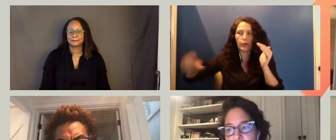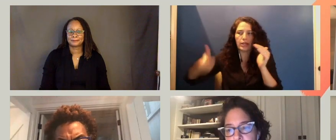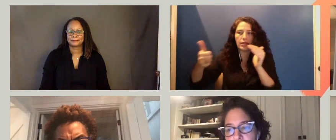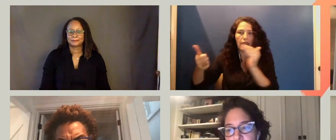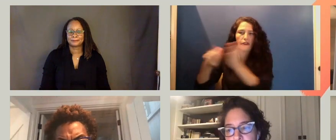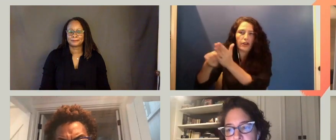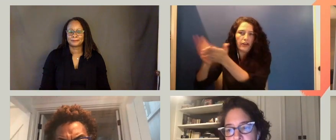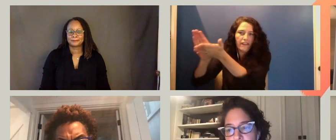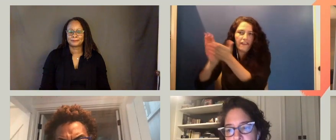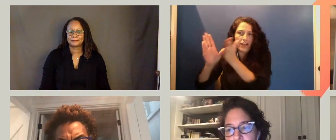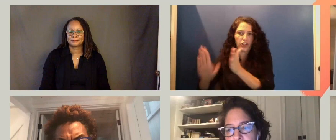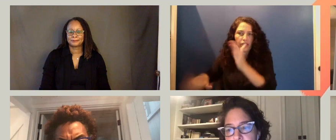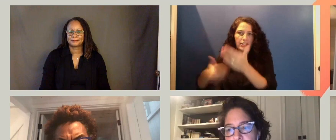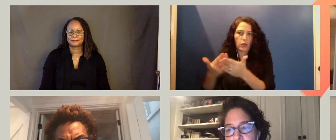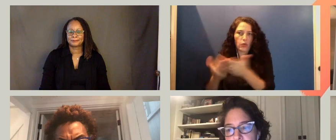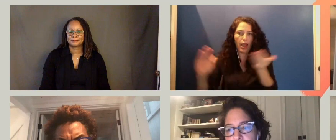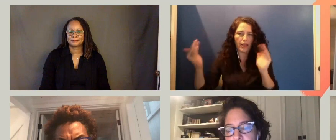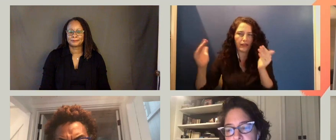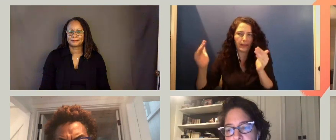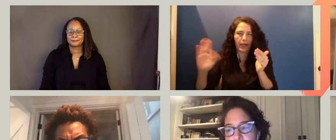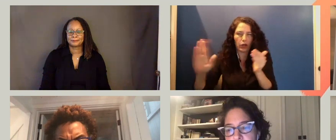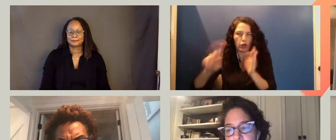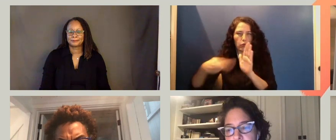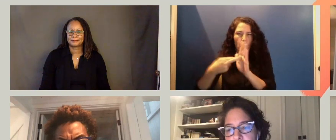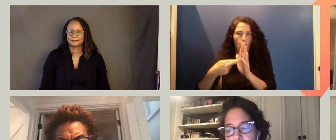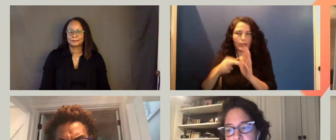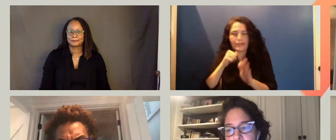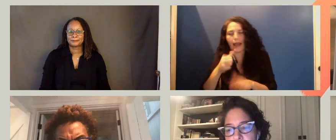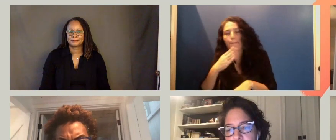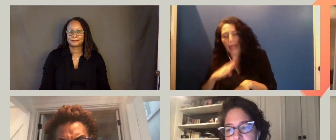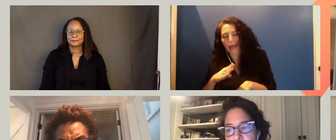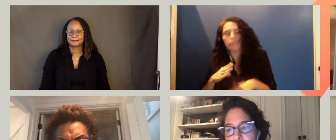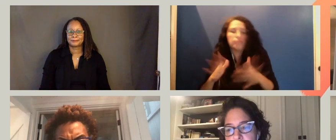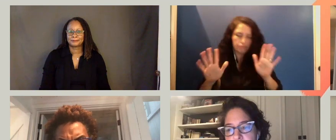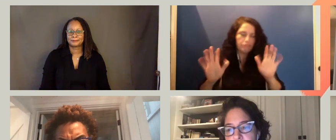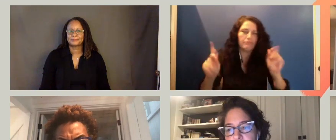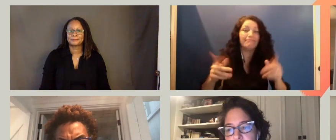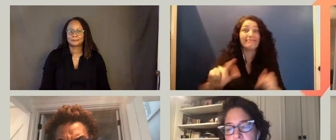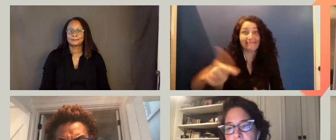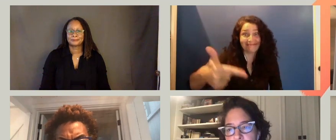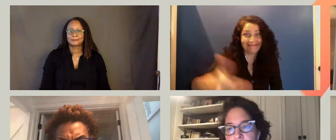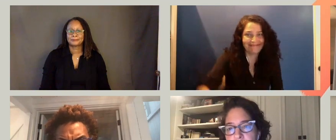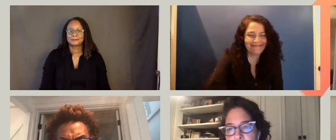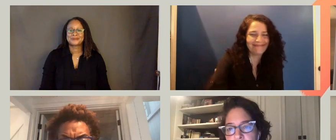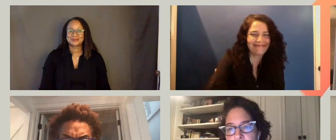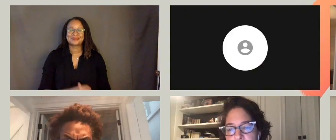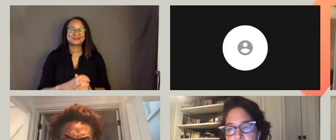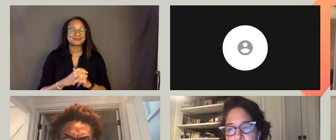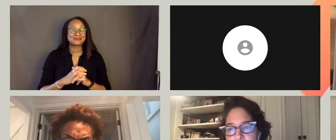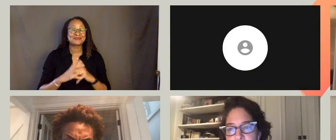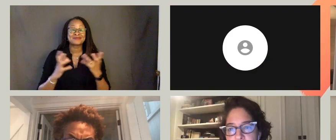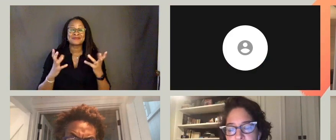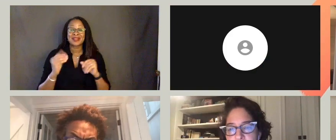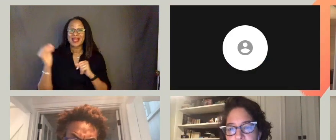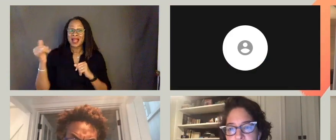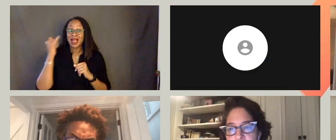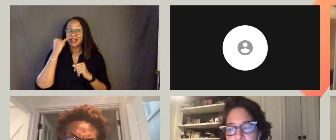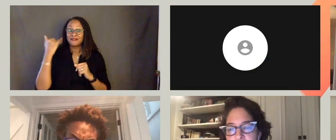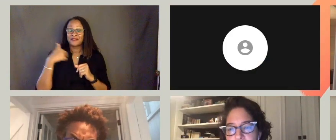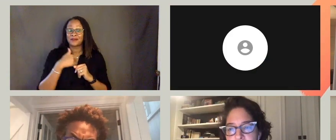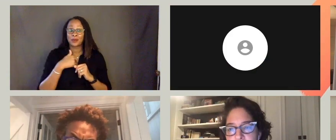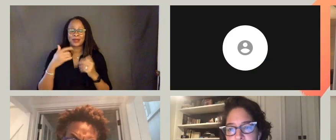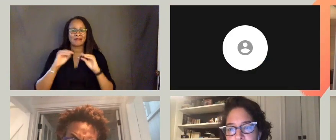and that's going to be what it is. And that's not a bad thing. That's a positive thing. Yeah. And if we had a clear